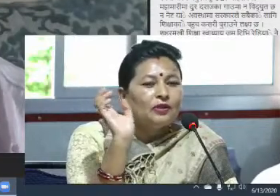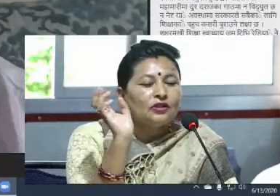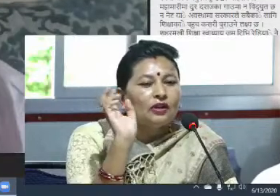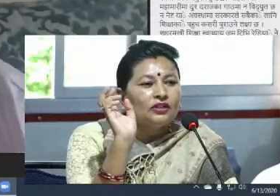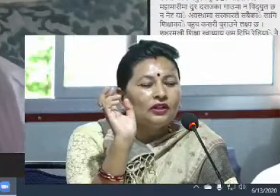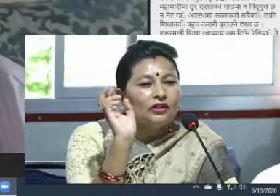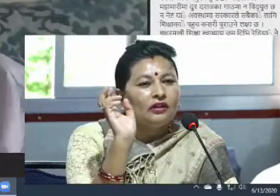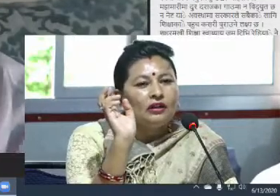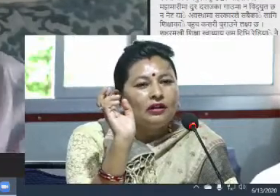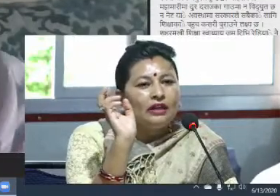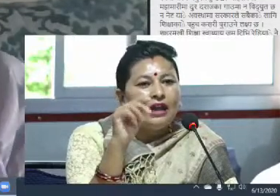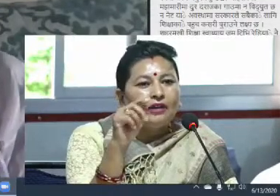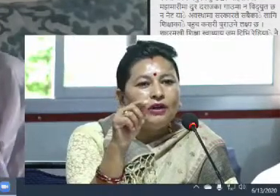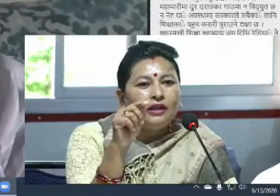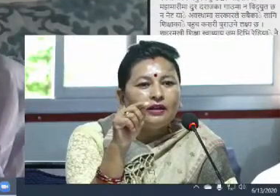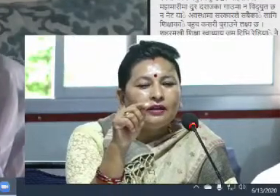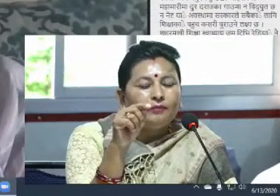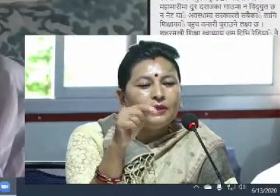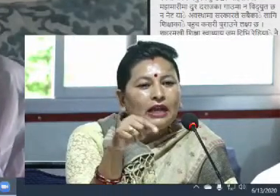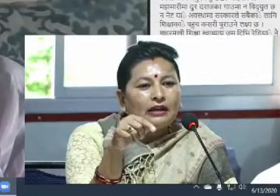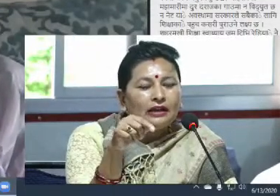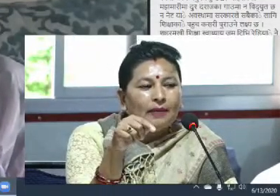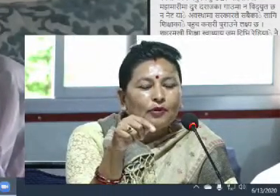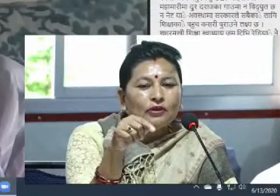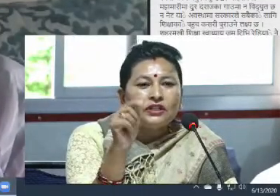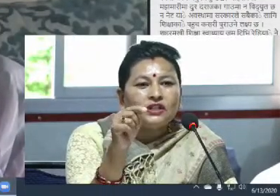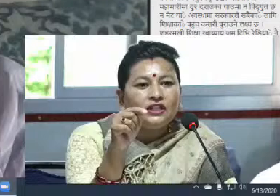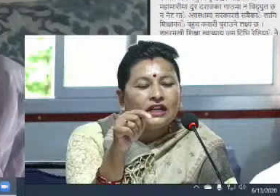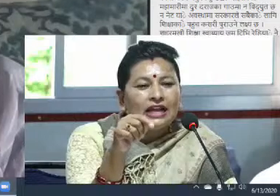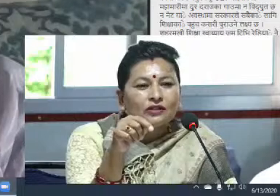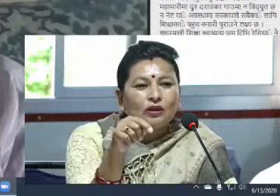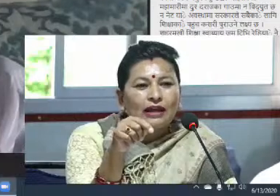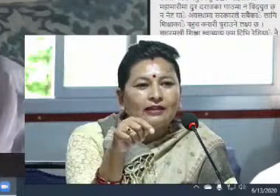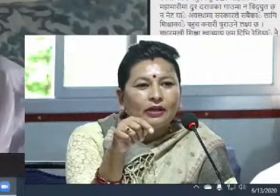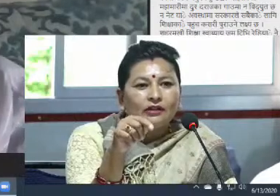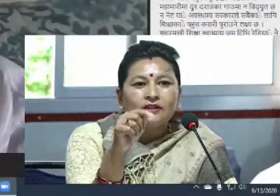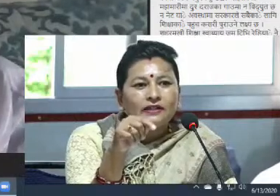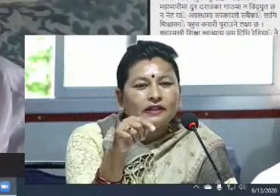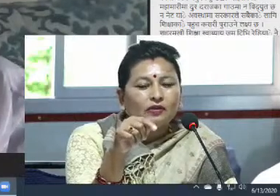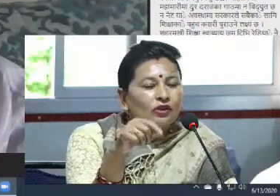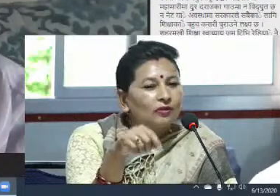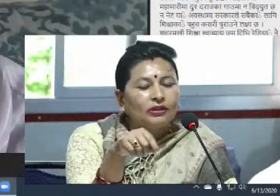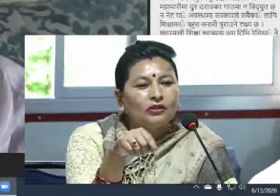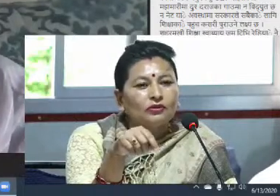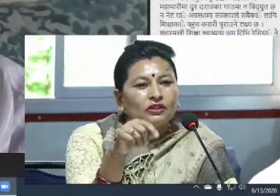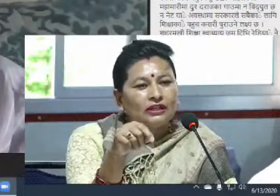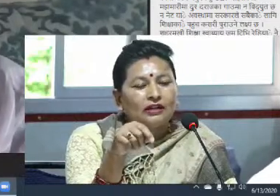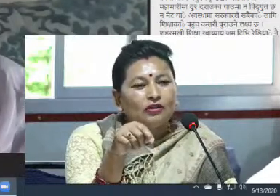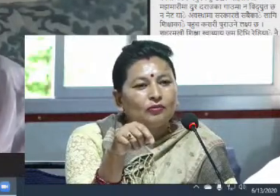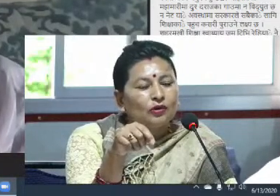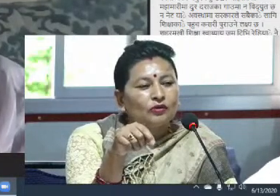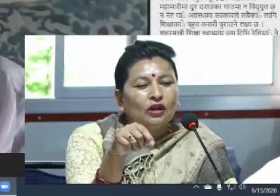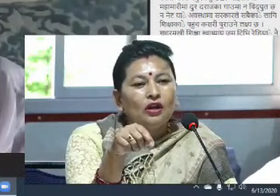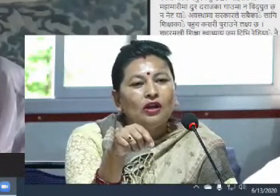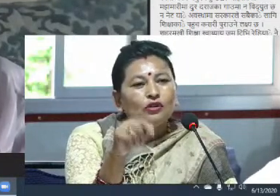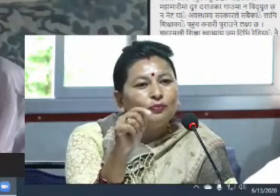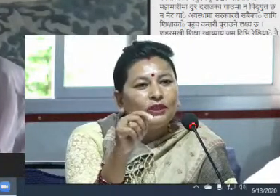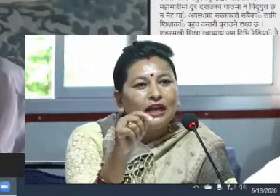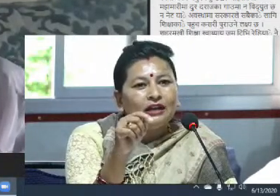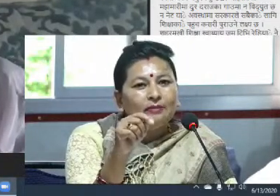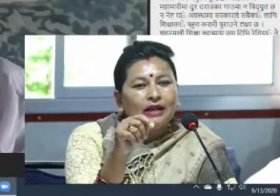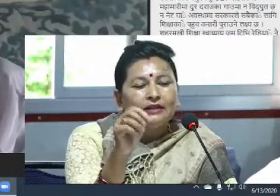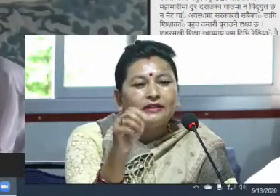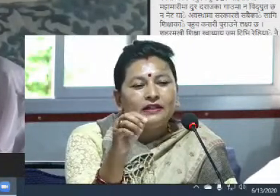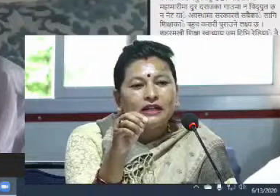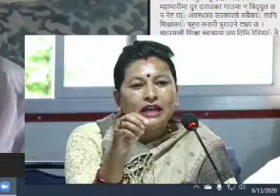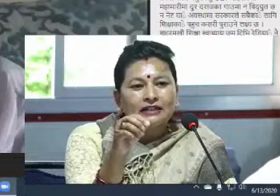ECD, so you are creating the teachers quota for ECD. We have a teachers for ECD, early childhood development,